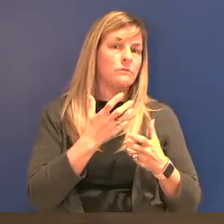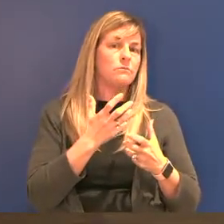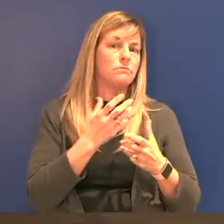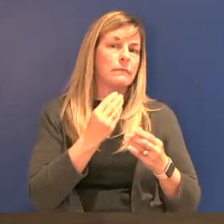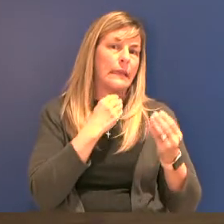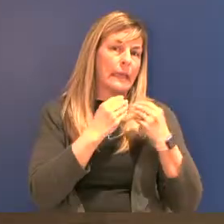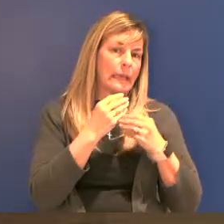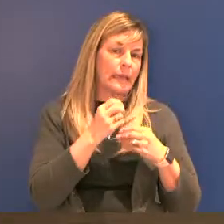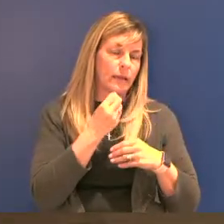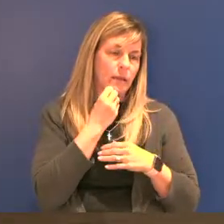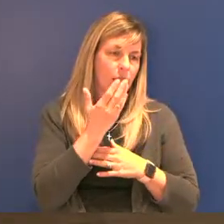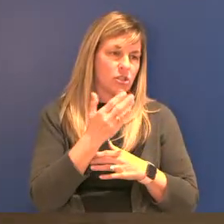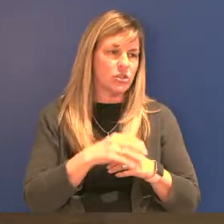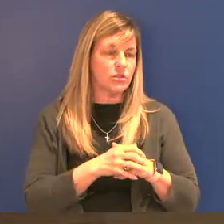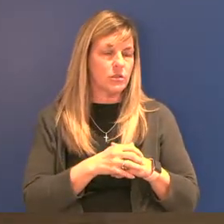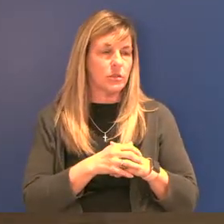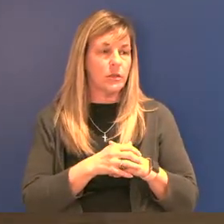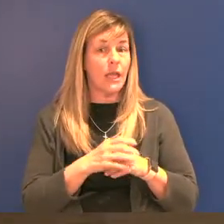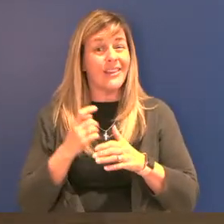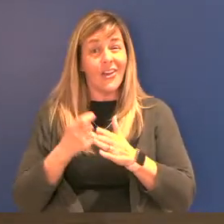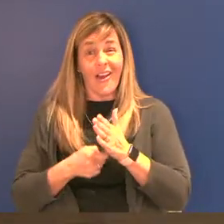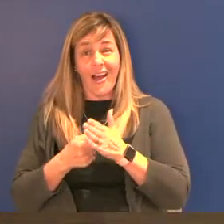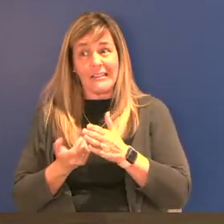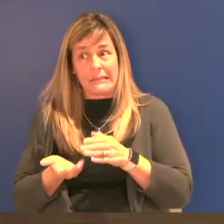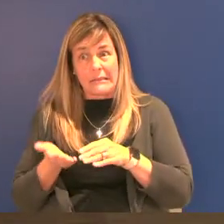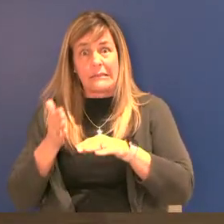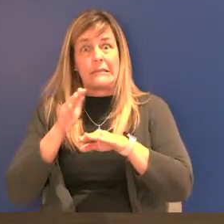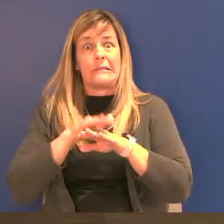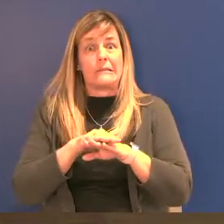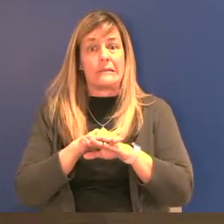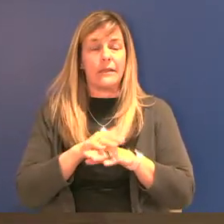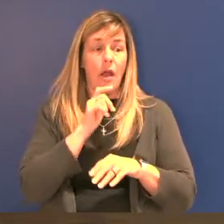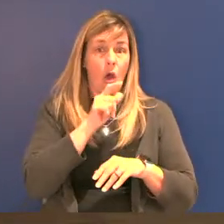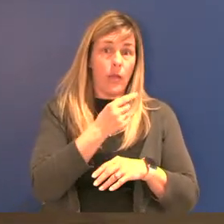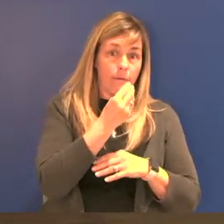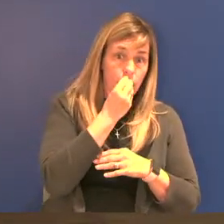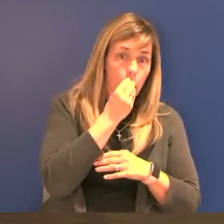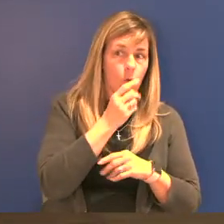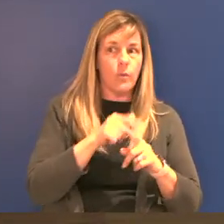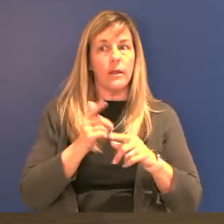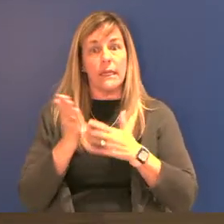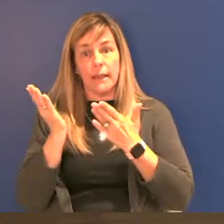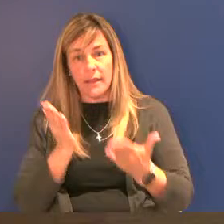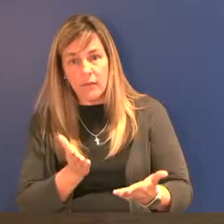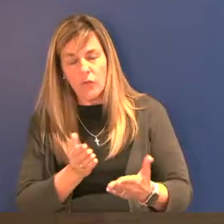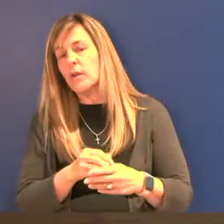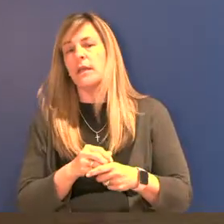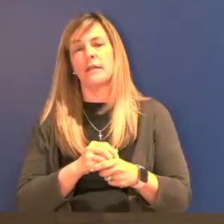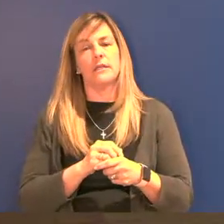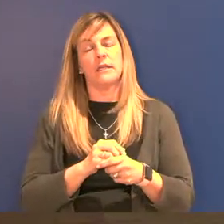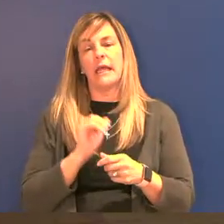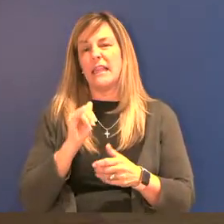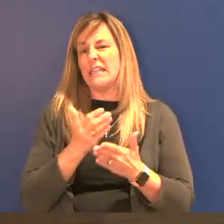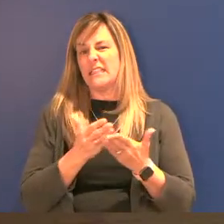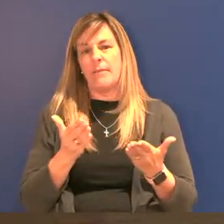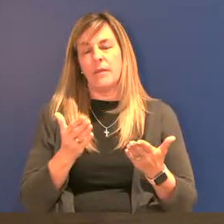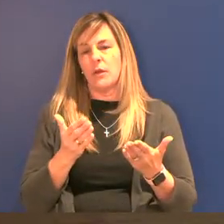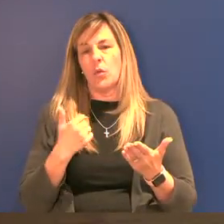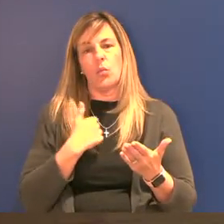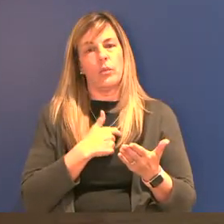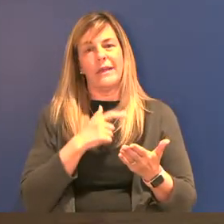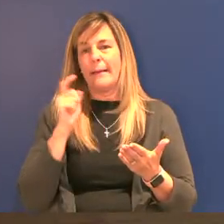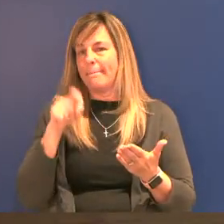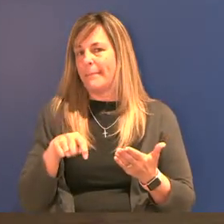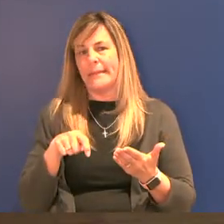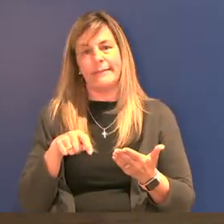with increasing cost with not only food but delivery, it's just something that we had